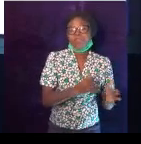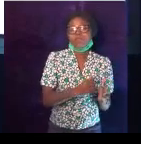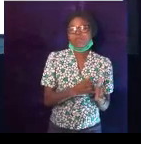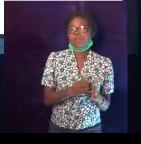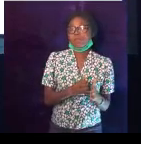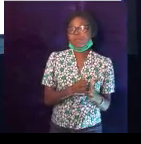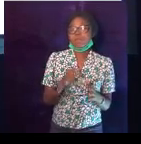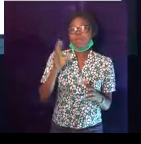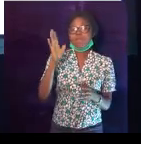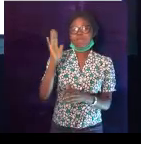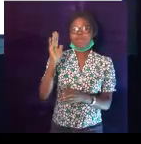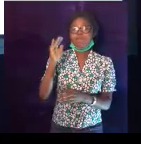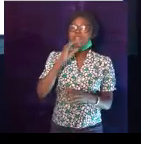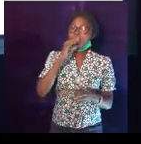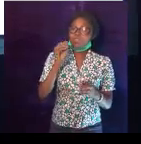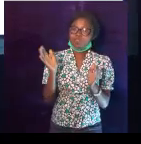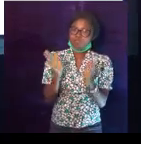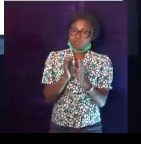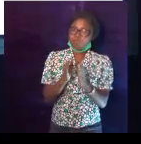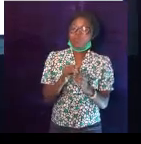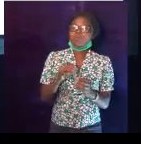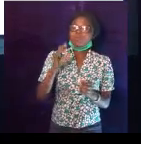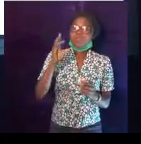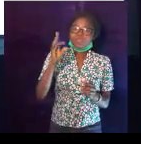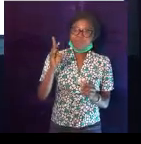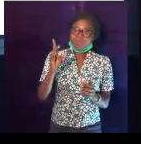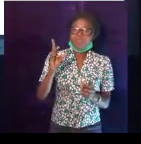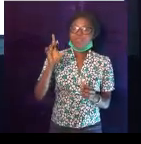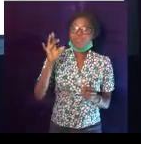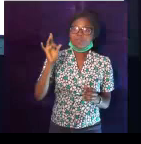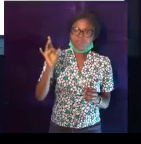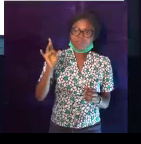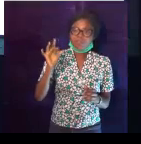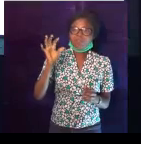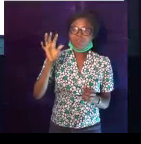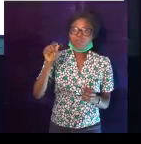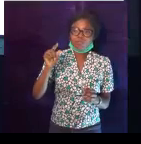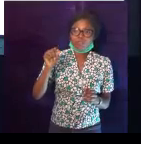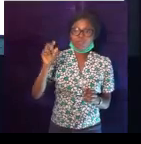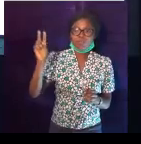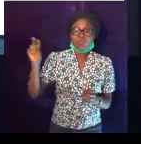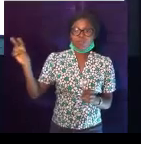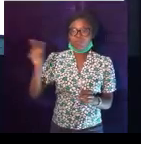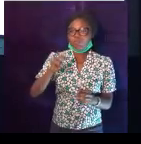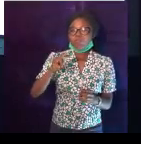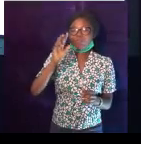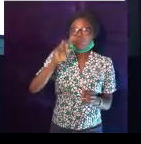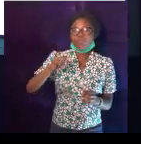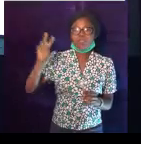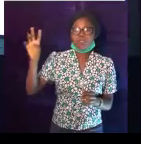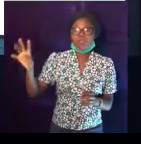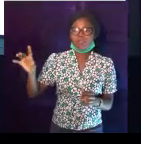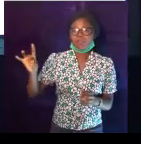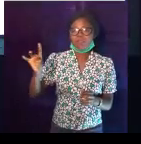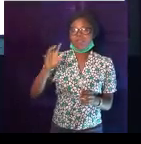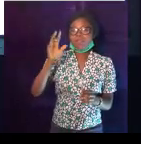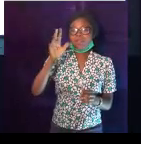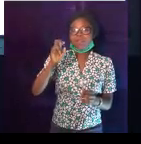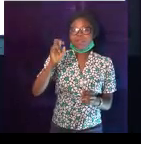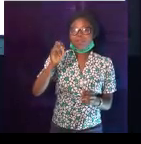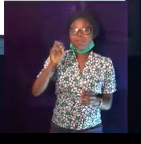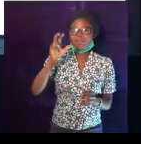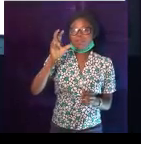going to do just that right now. So 15 is the smallest, followed by 17, 18, 22, 24,